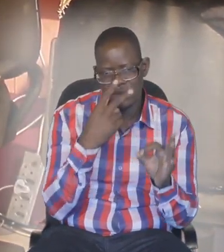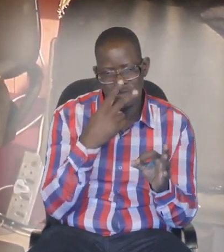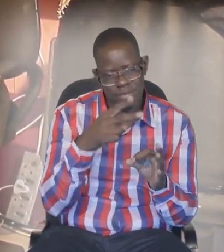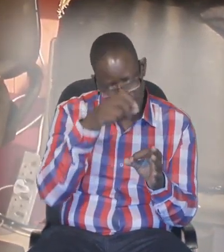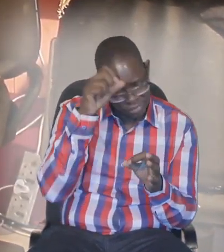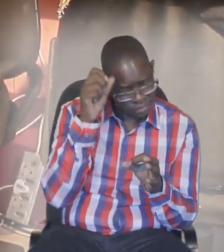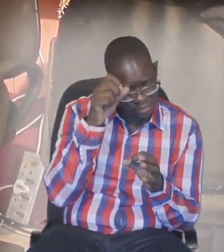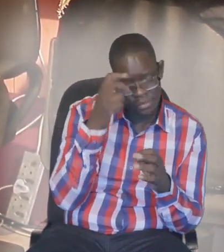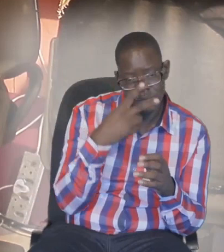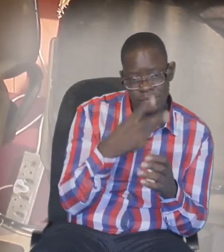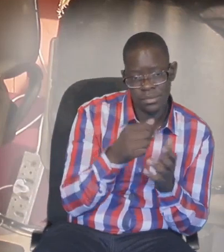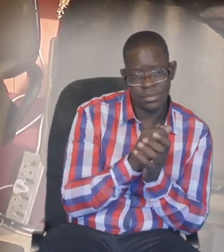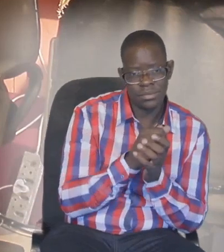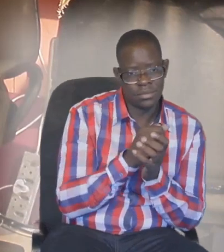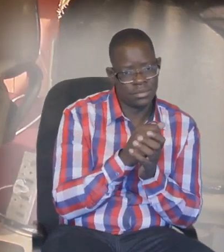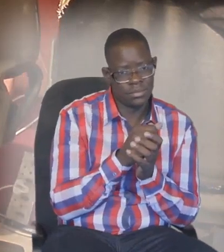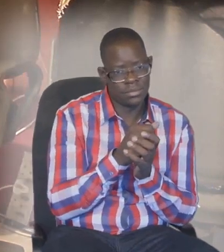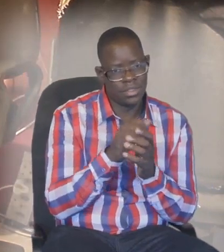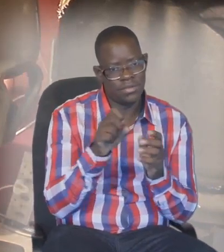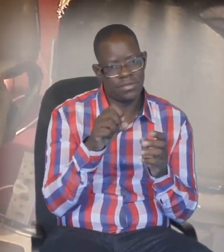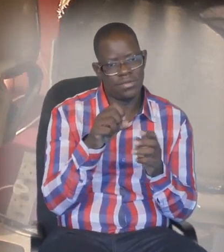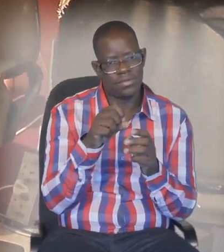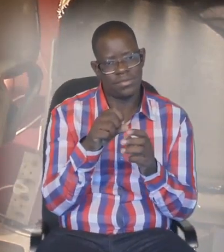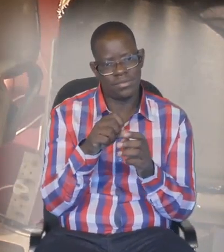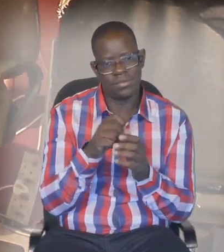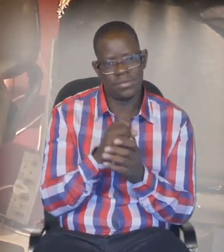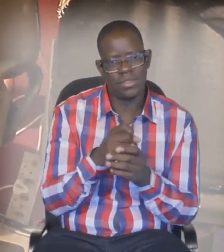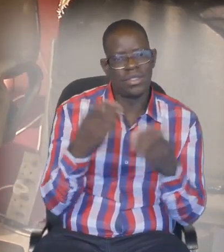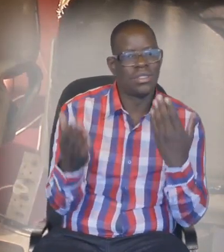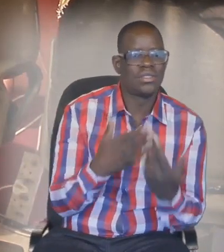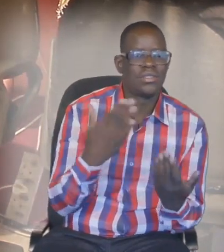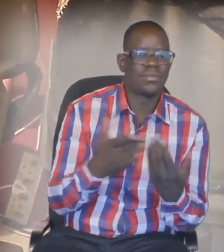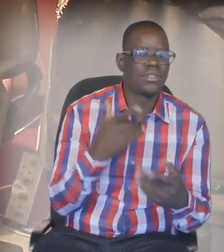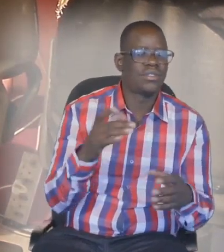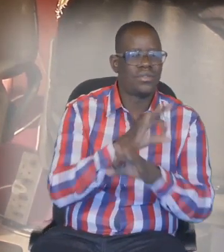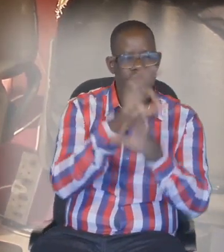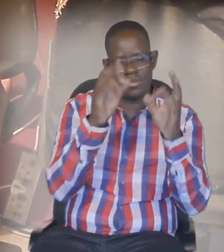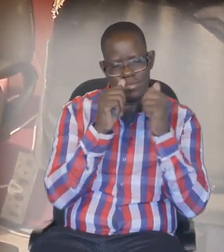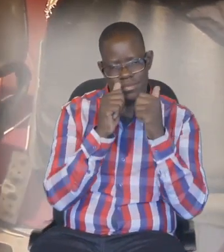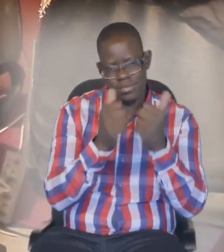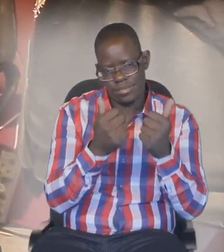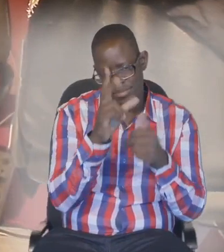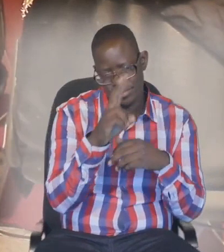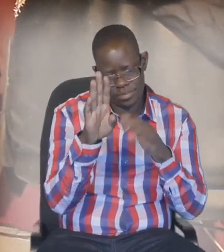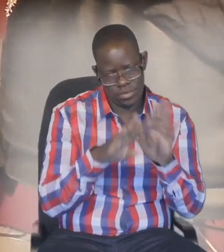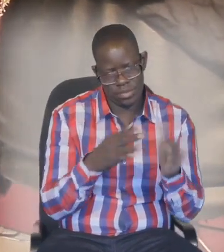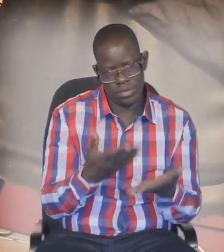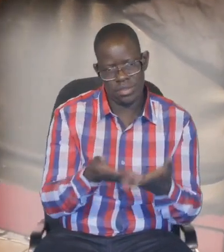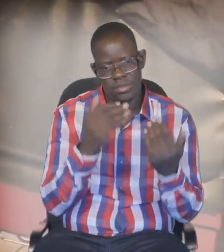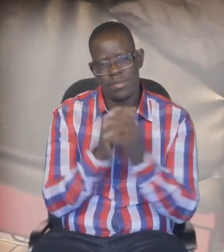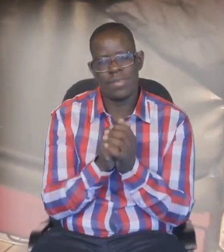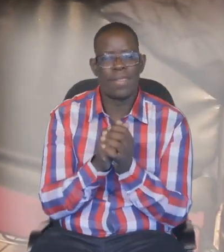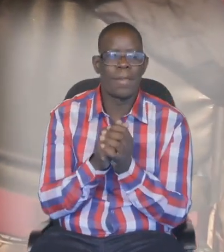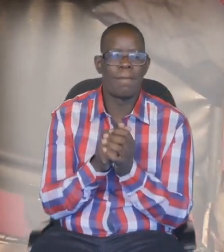hair looks. Plus, I've been around the block, and I know you're the cheapest, and you're the best. And that's why we're here to help you out with your accounting